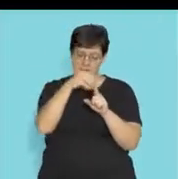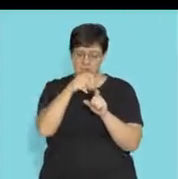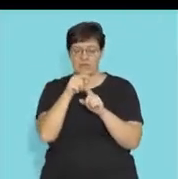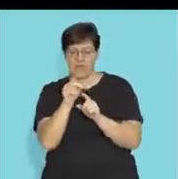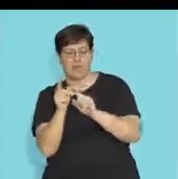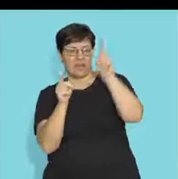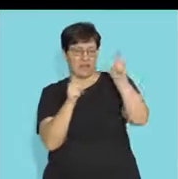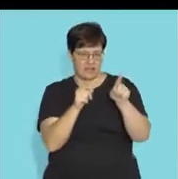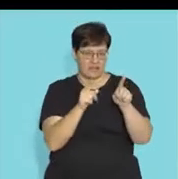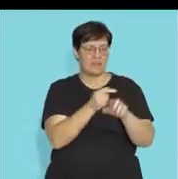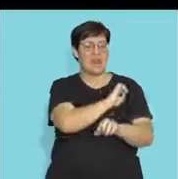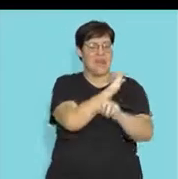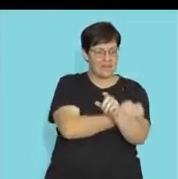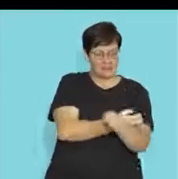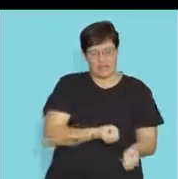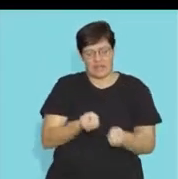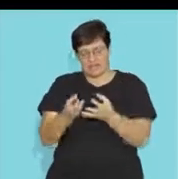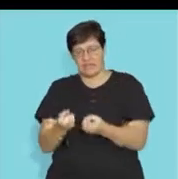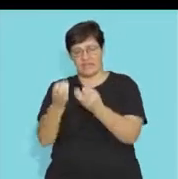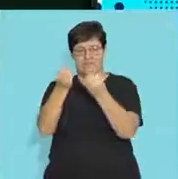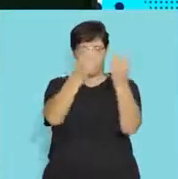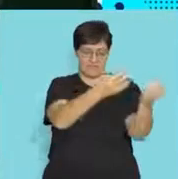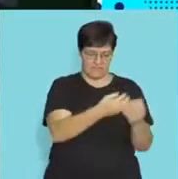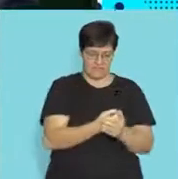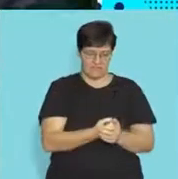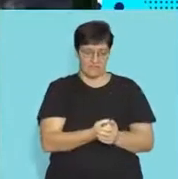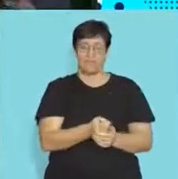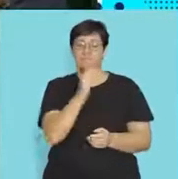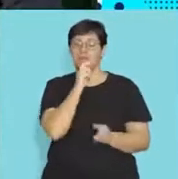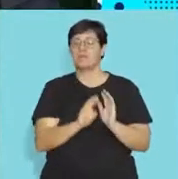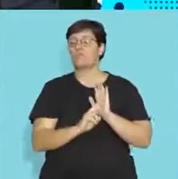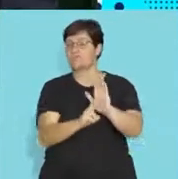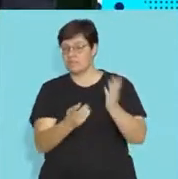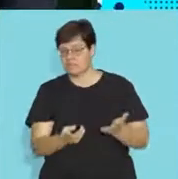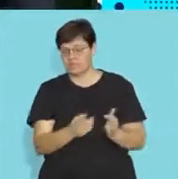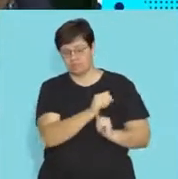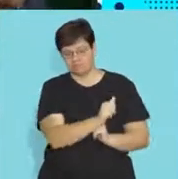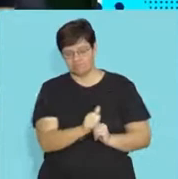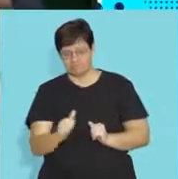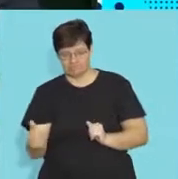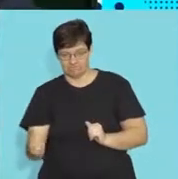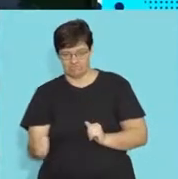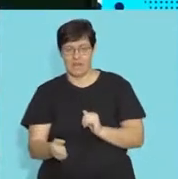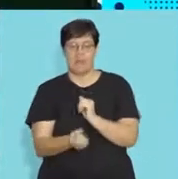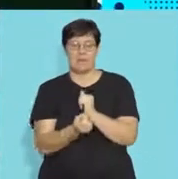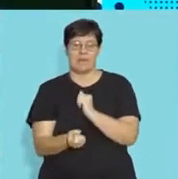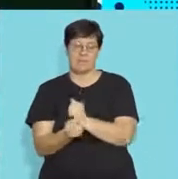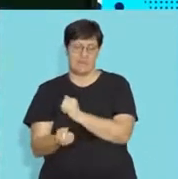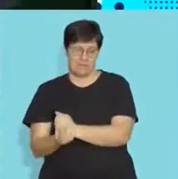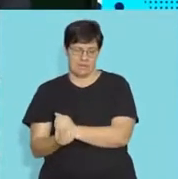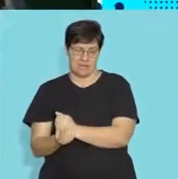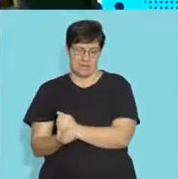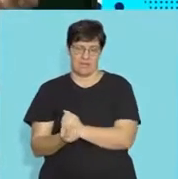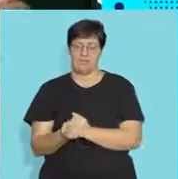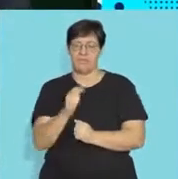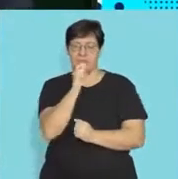or the energy being transferred from one level to the next, we would say that that can be represented in a series of events,